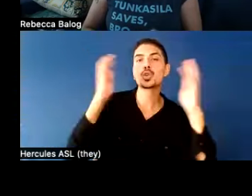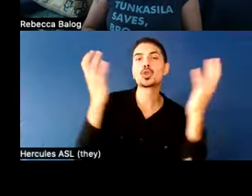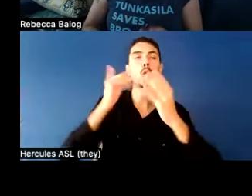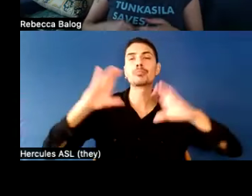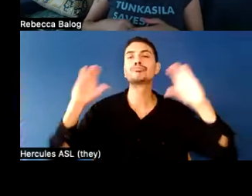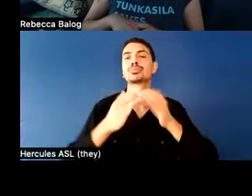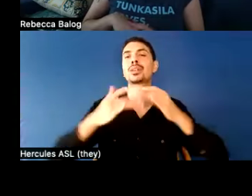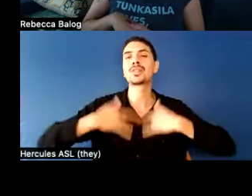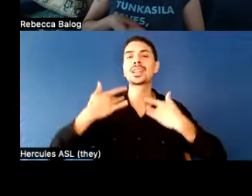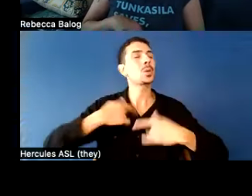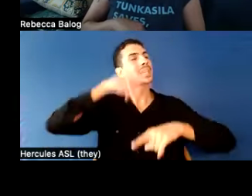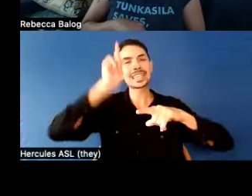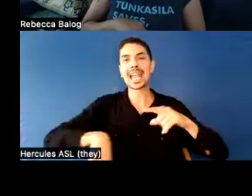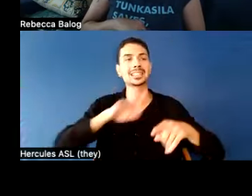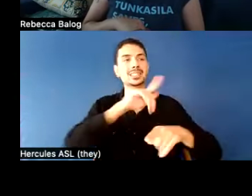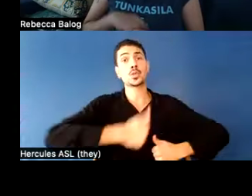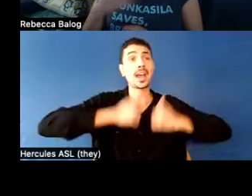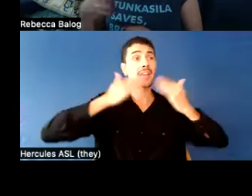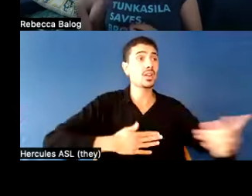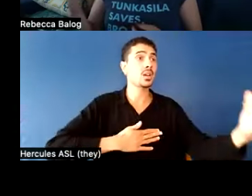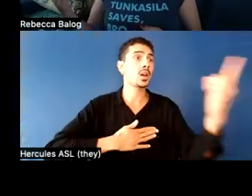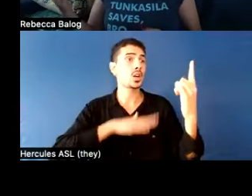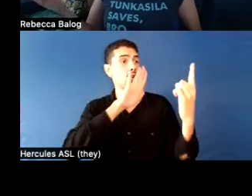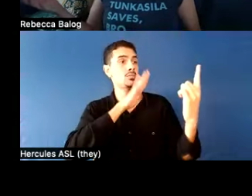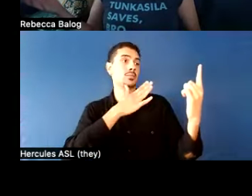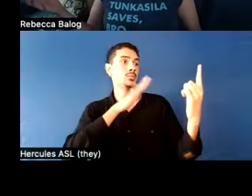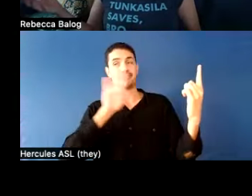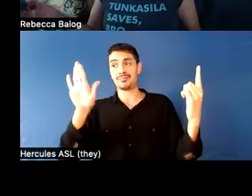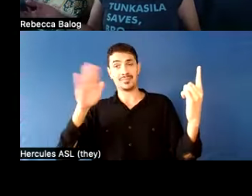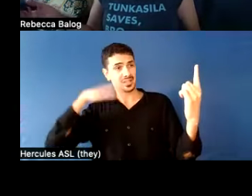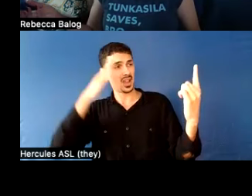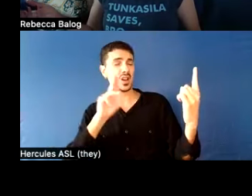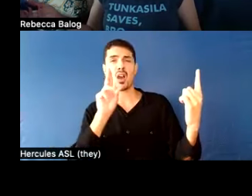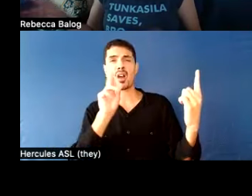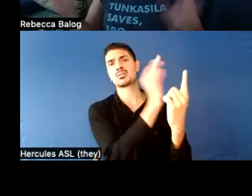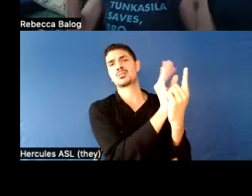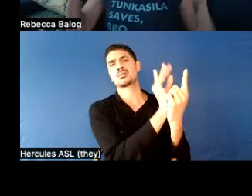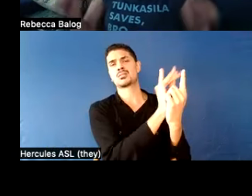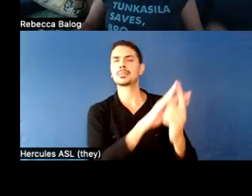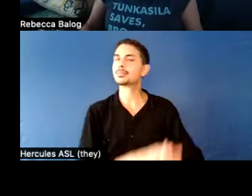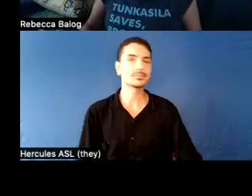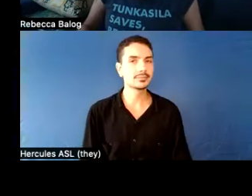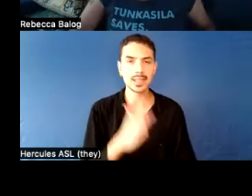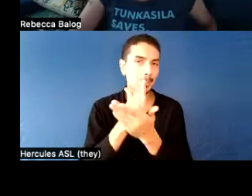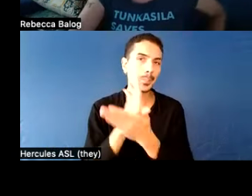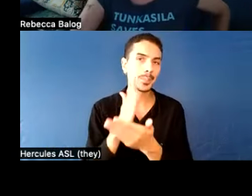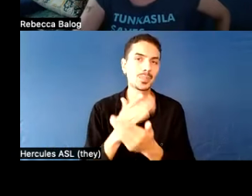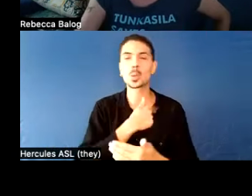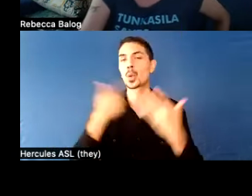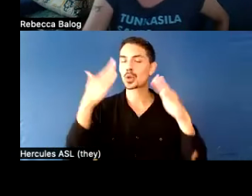longer silencing survivors because it makes their perp or harm doer look bad. We all know what retaliation looks